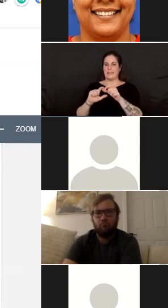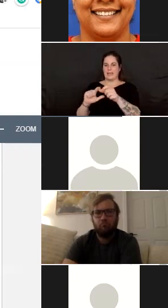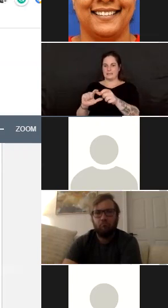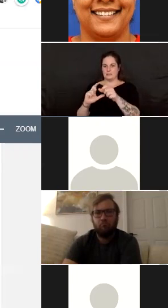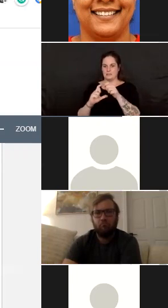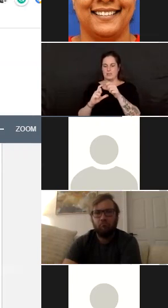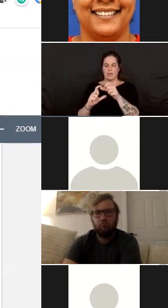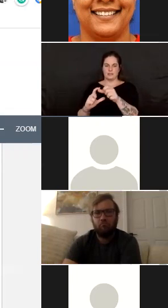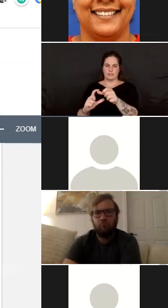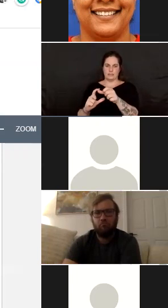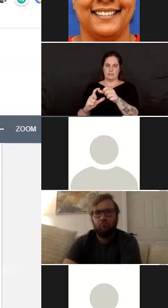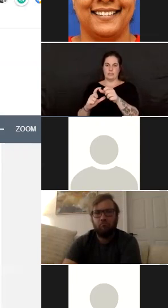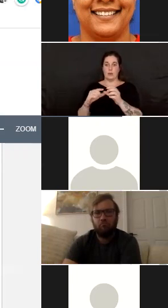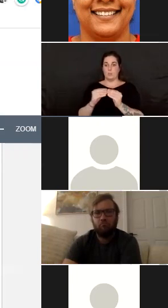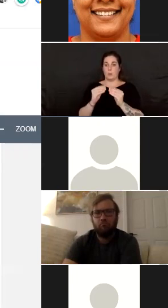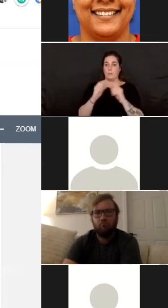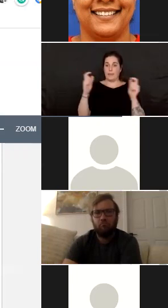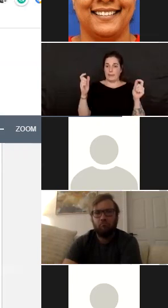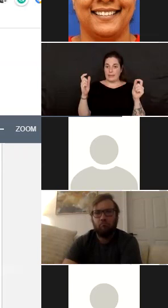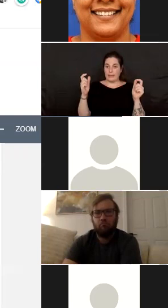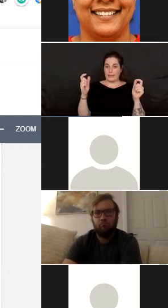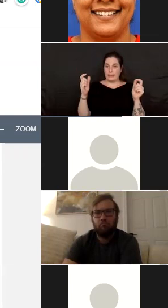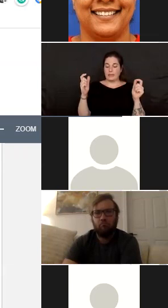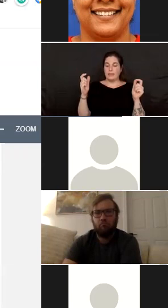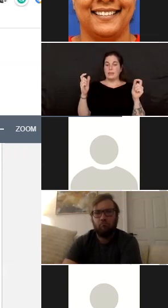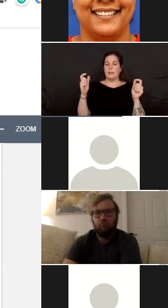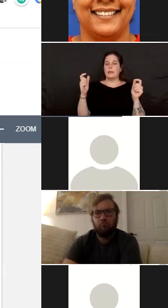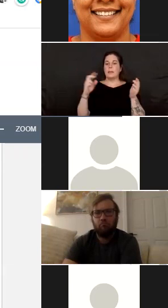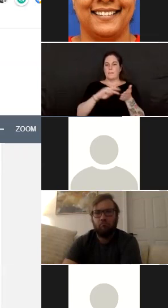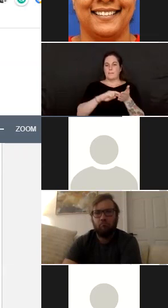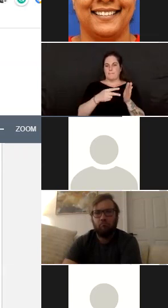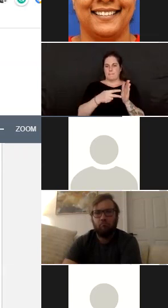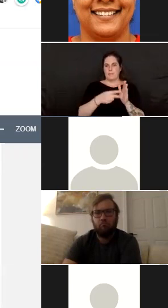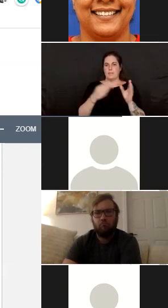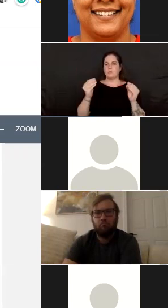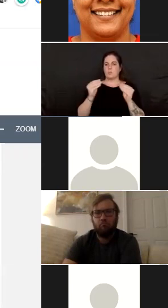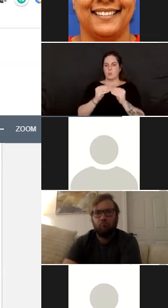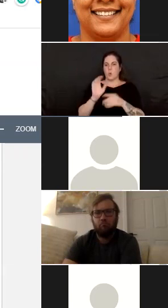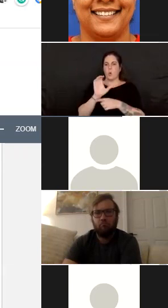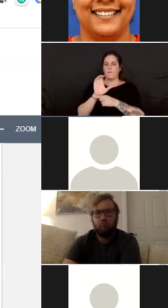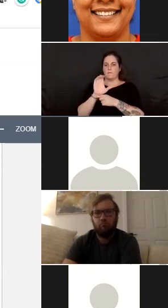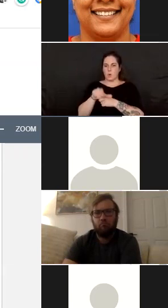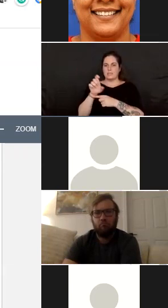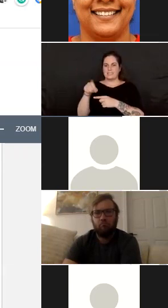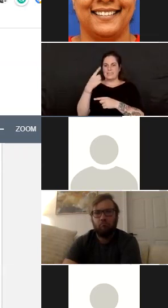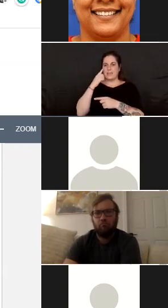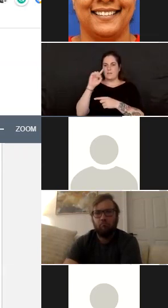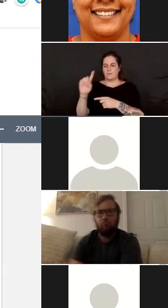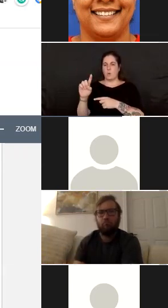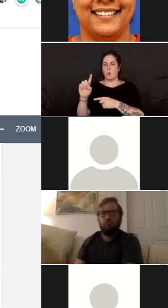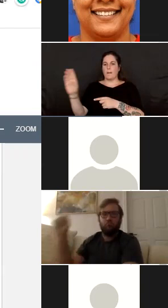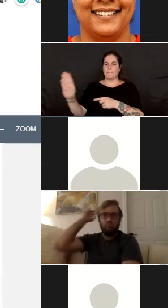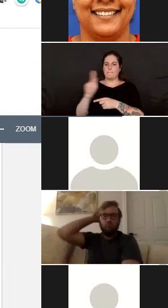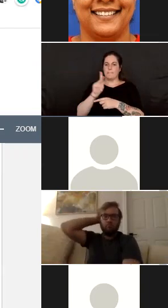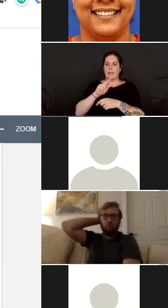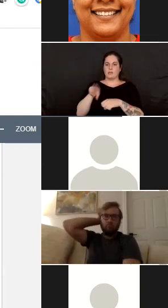constant is, the greater restoring force we need to return the system to